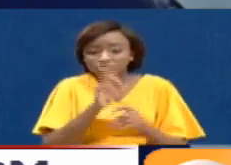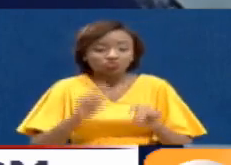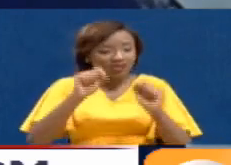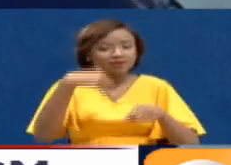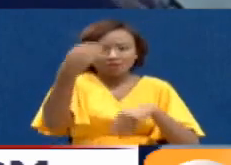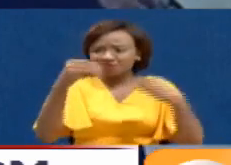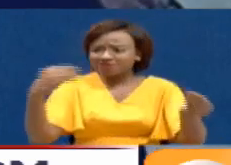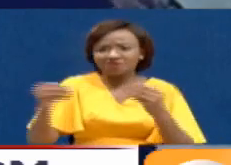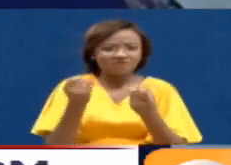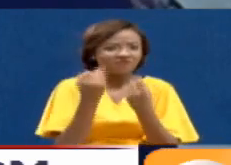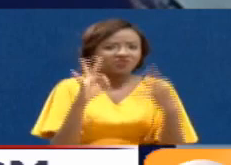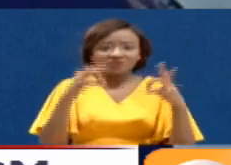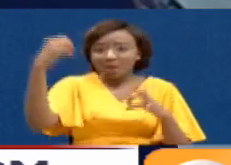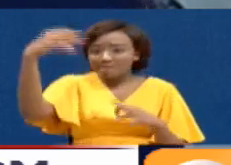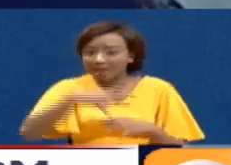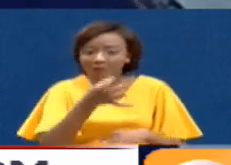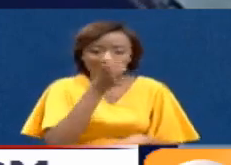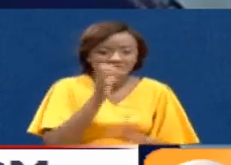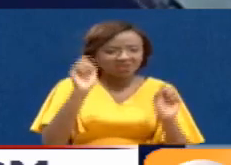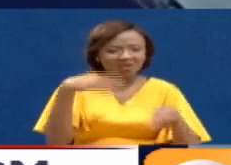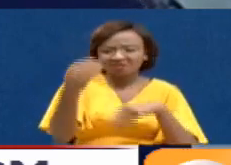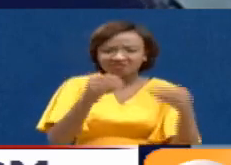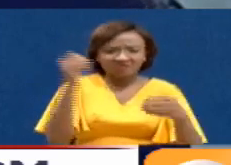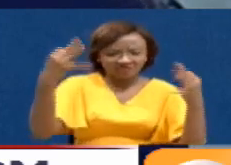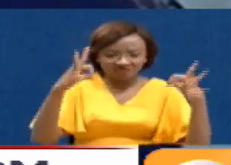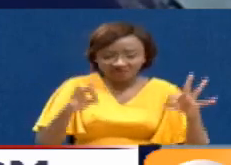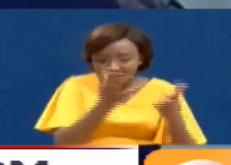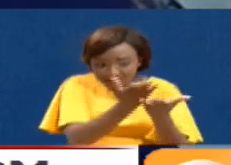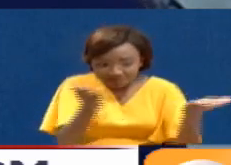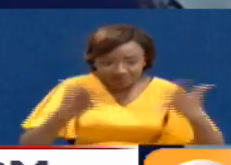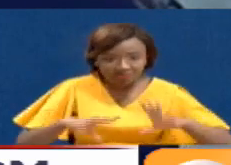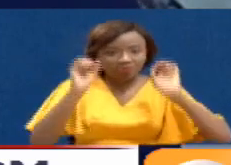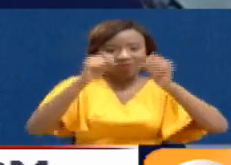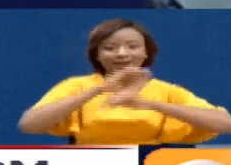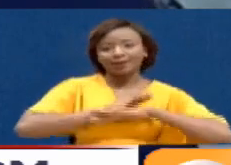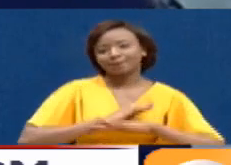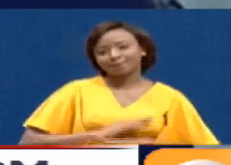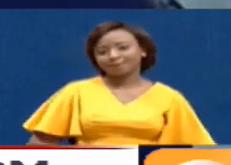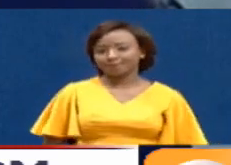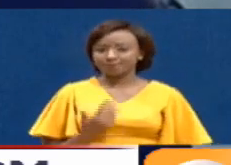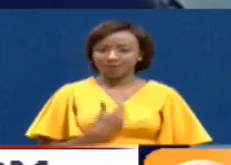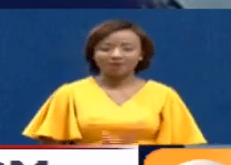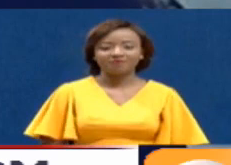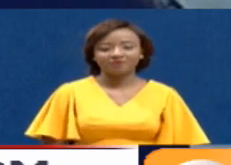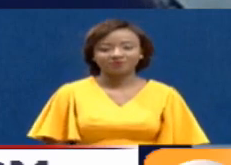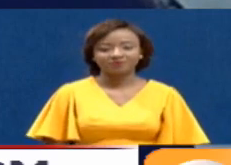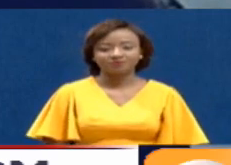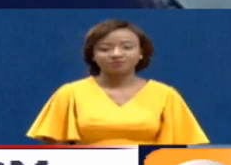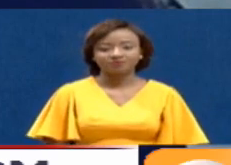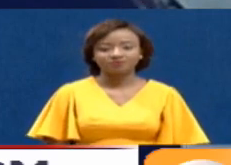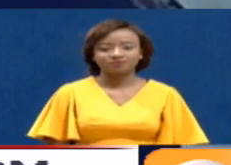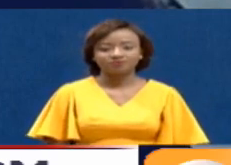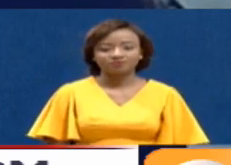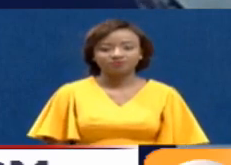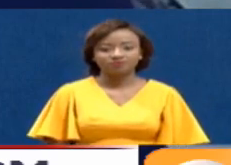free in immediate terms to ease the pain that consumers and the citizens are confronting as they try to deal with